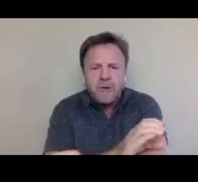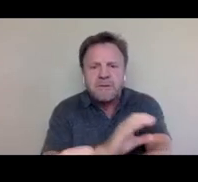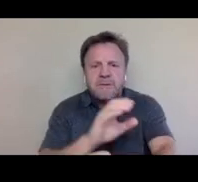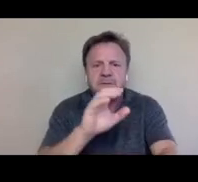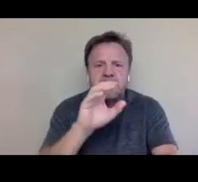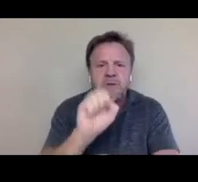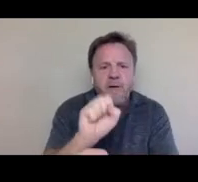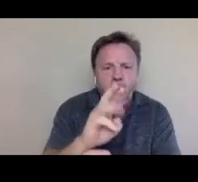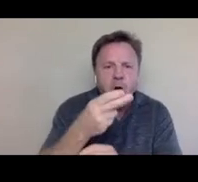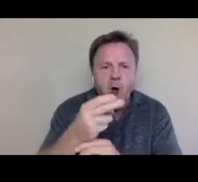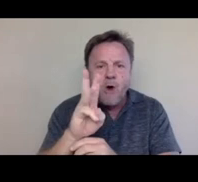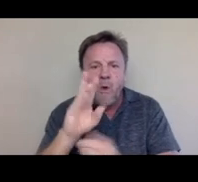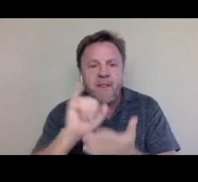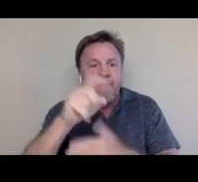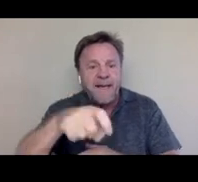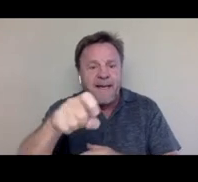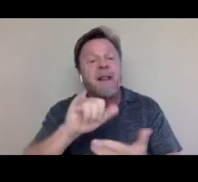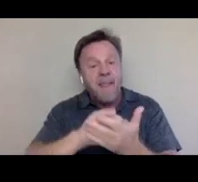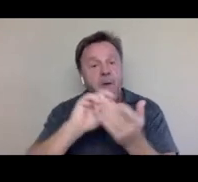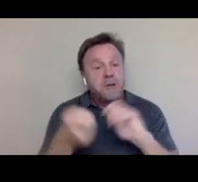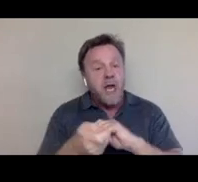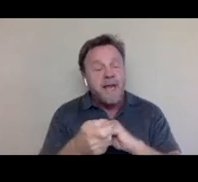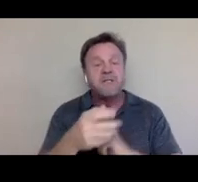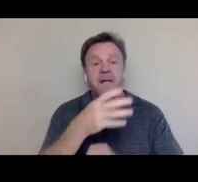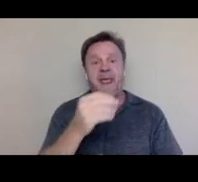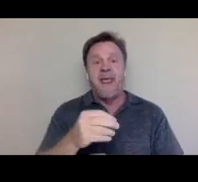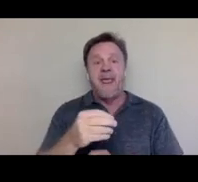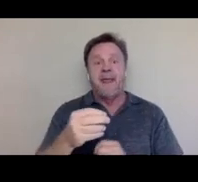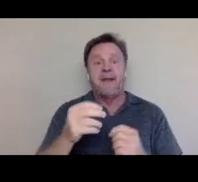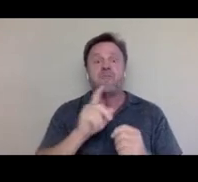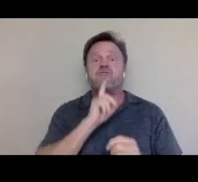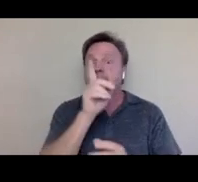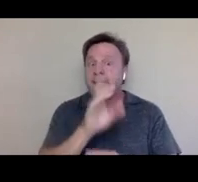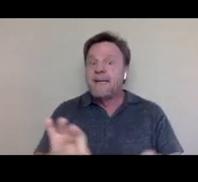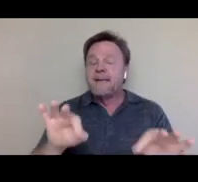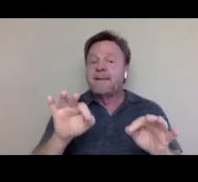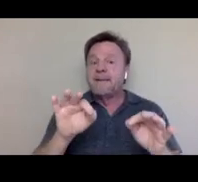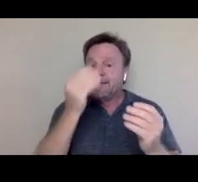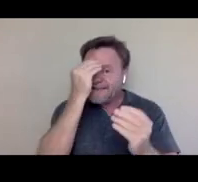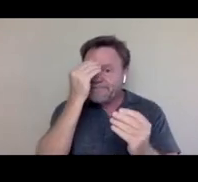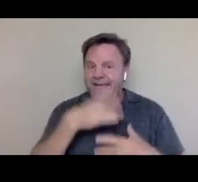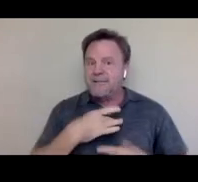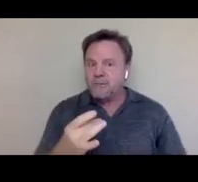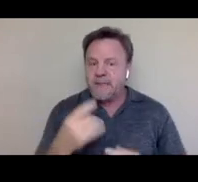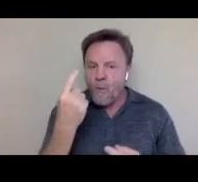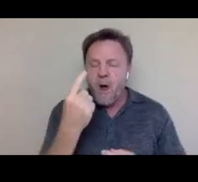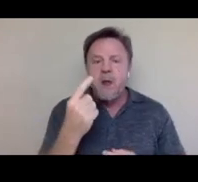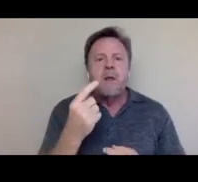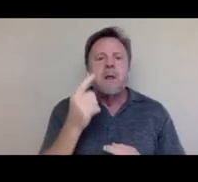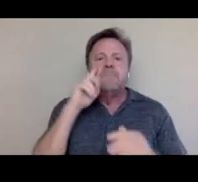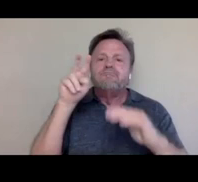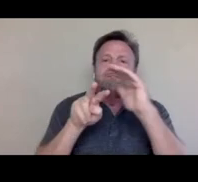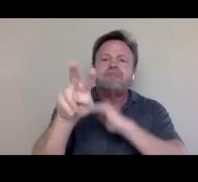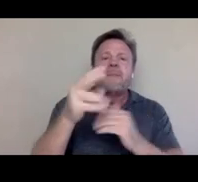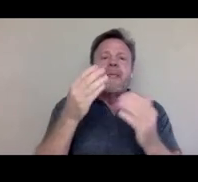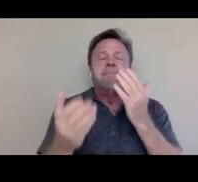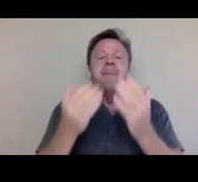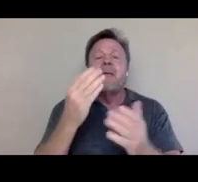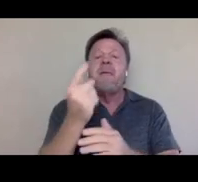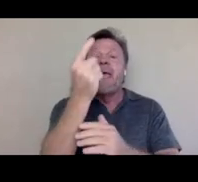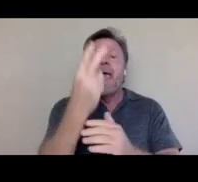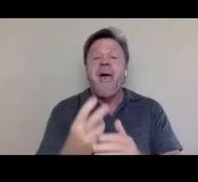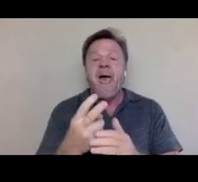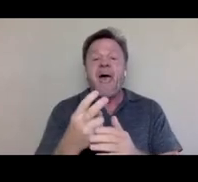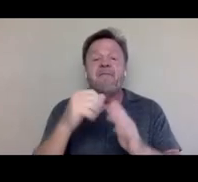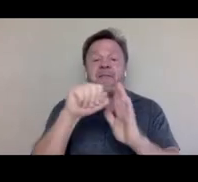That could be changed. And here's a really interesting one. It's projected that maybe as many as half the states in